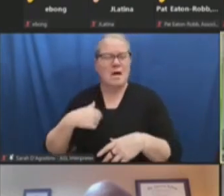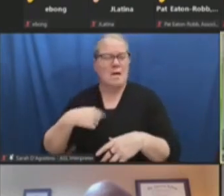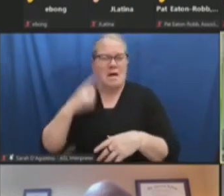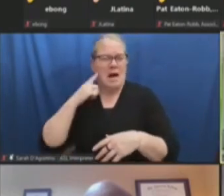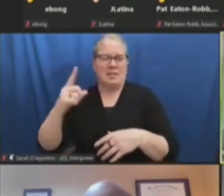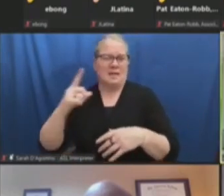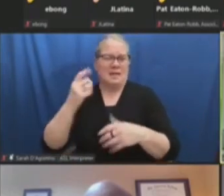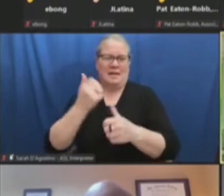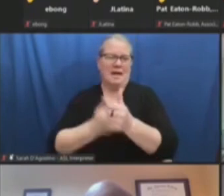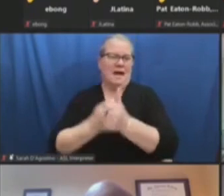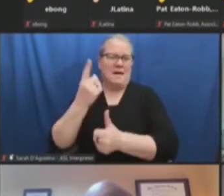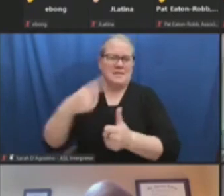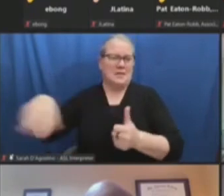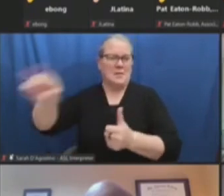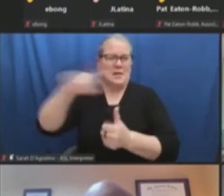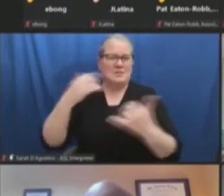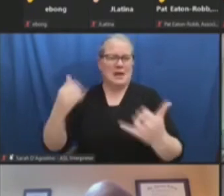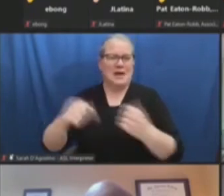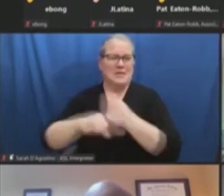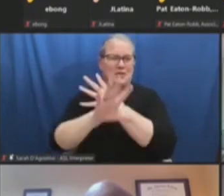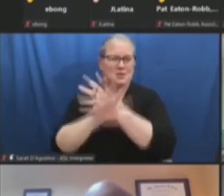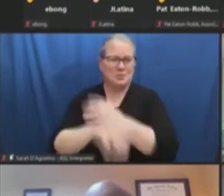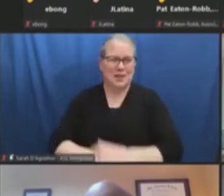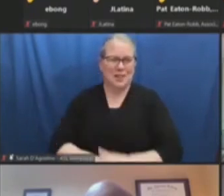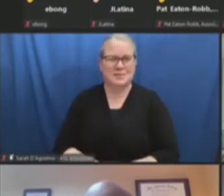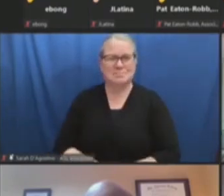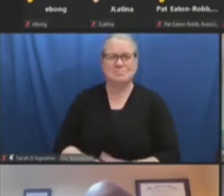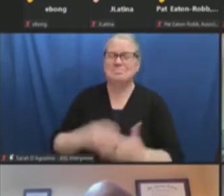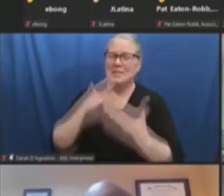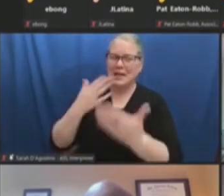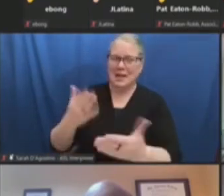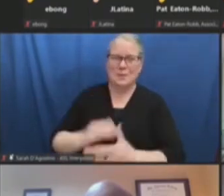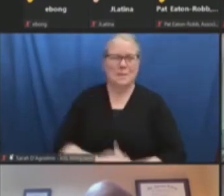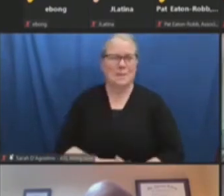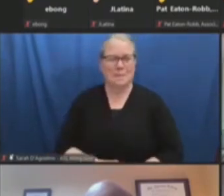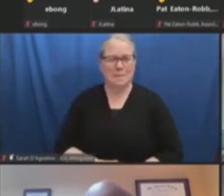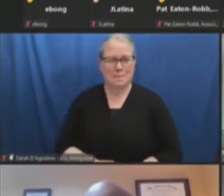now. Yeah, I have that funny feeling too. Thanks very much.